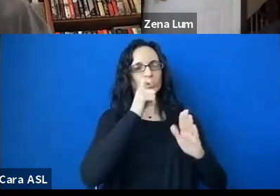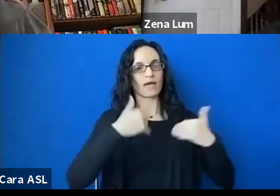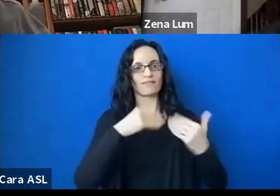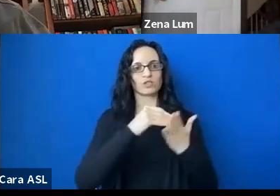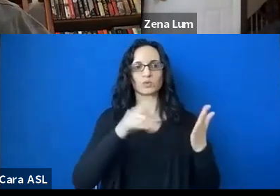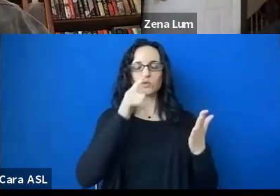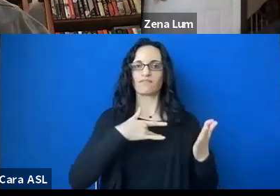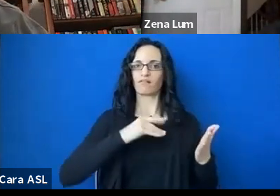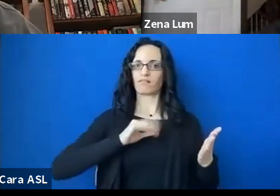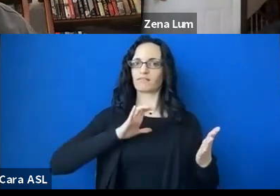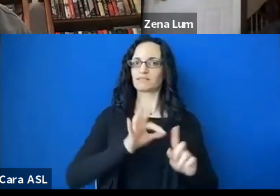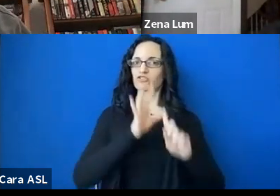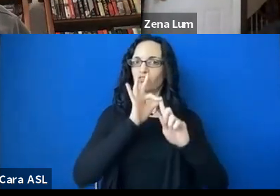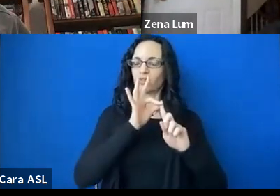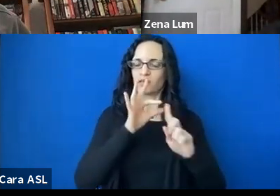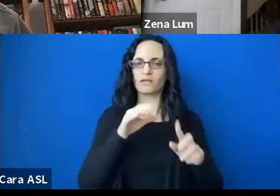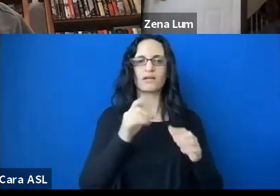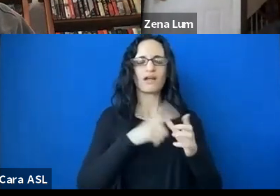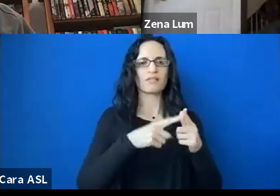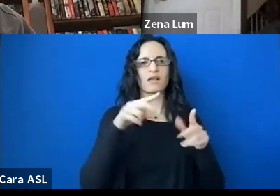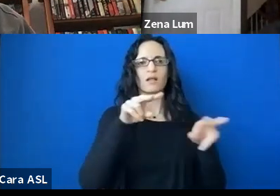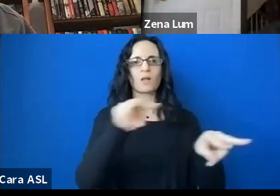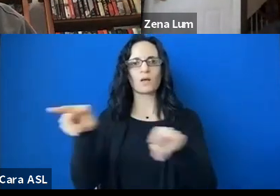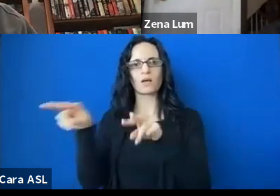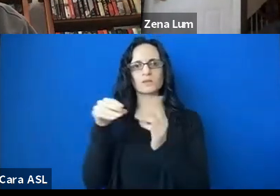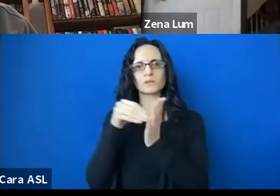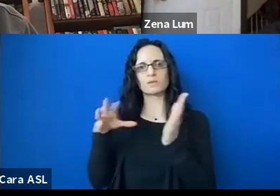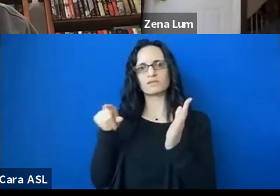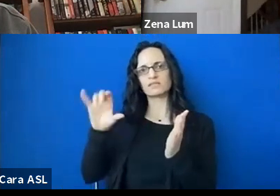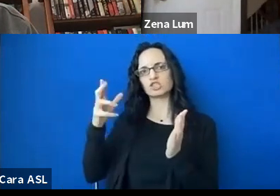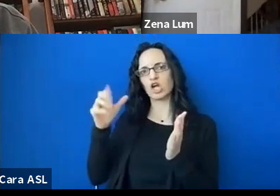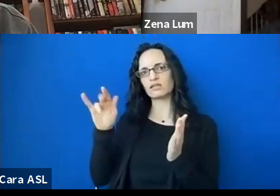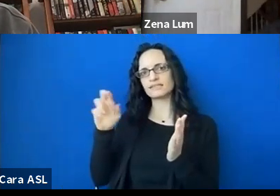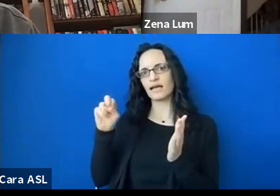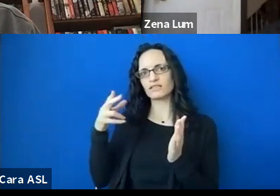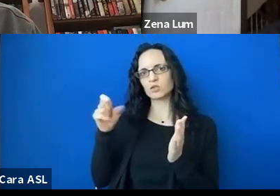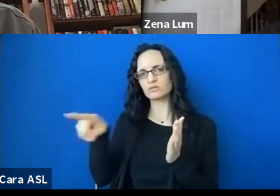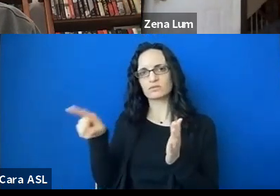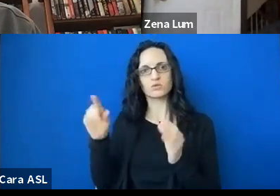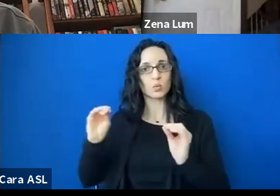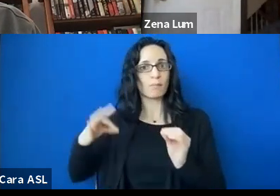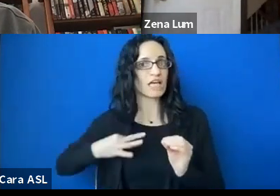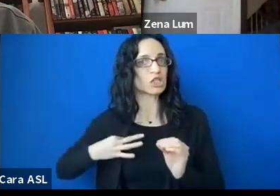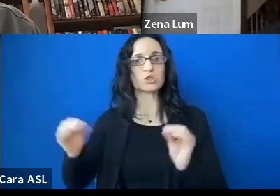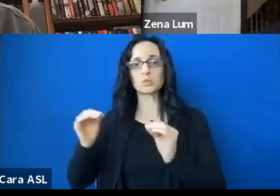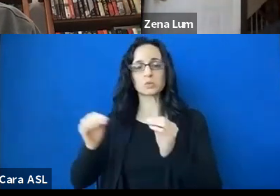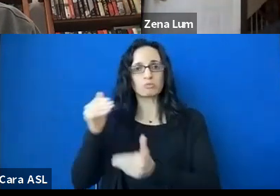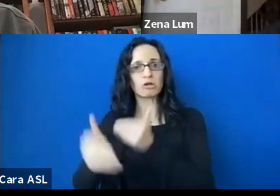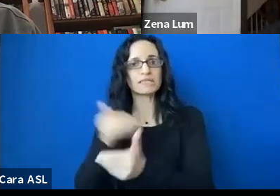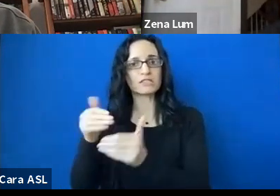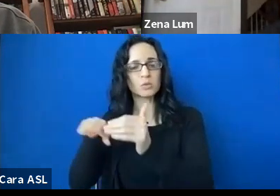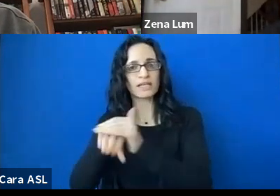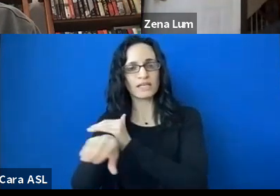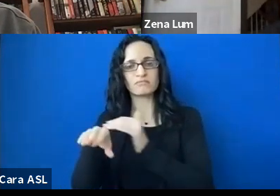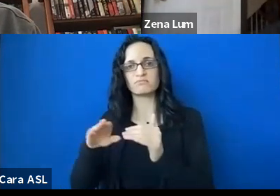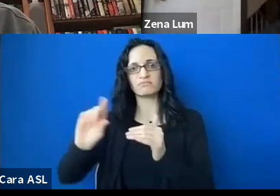way. And then I look at some of the students at Charlestown who there's no application, there's no process to get in other than